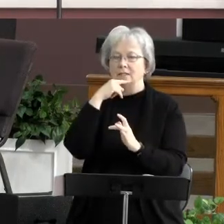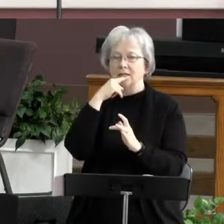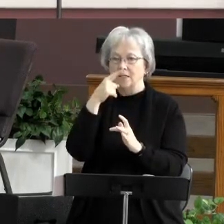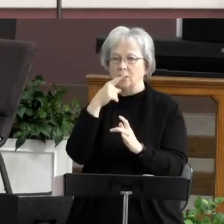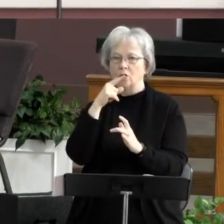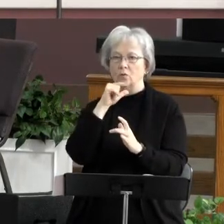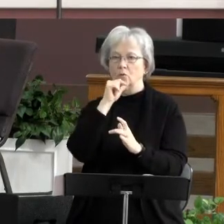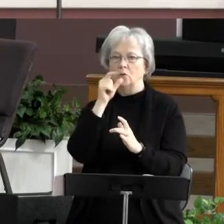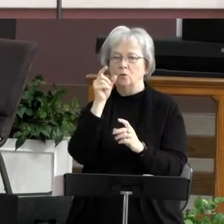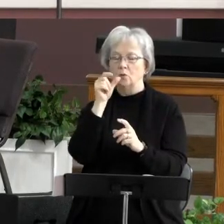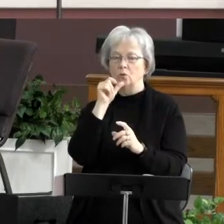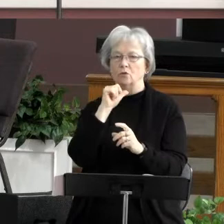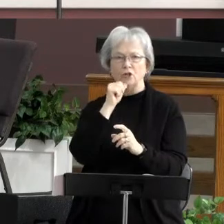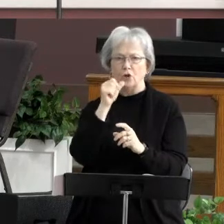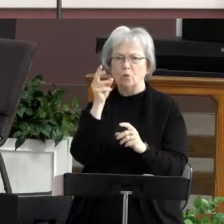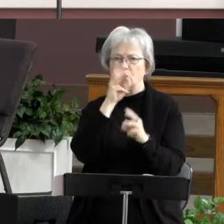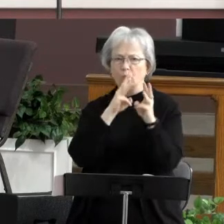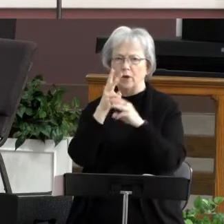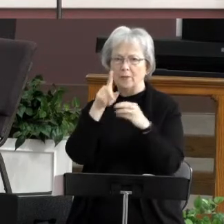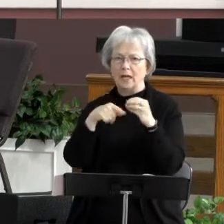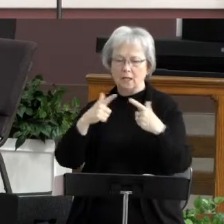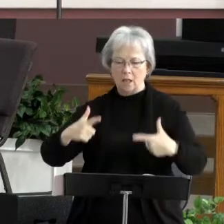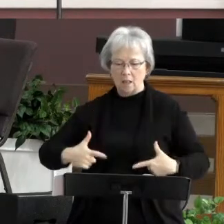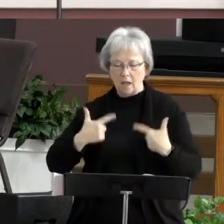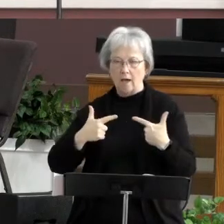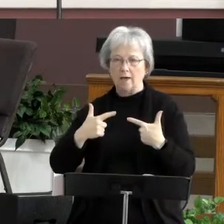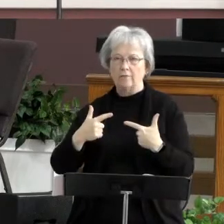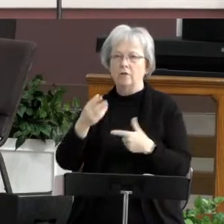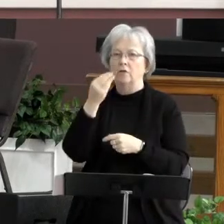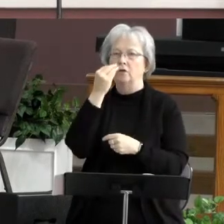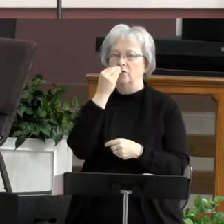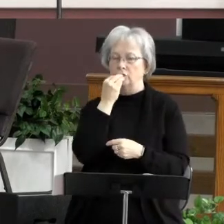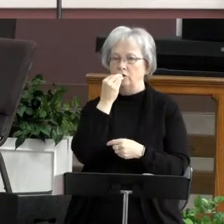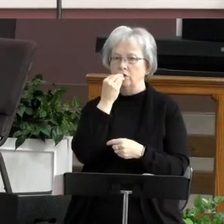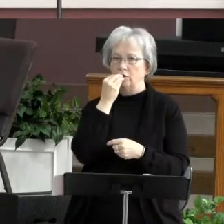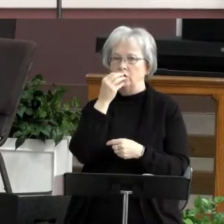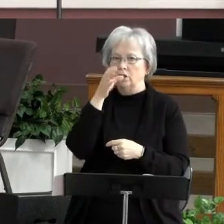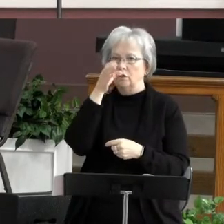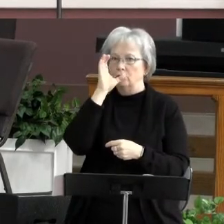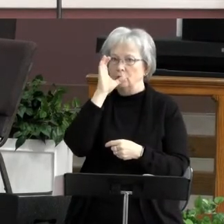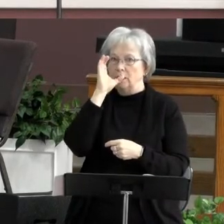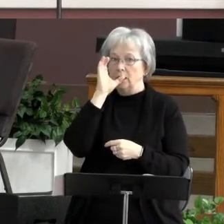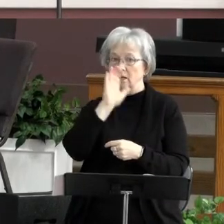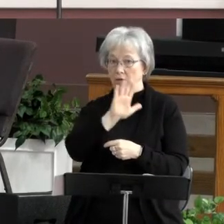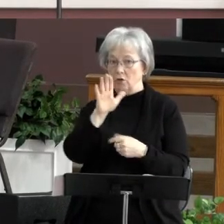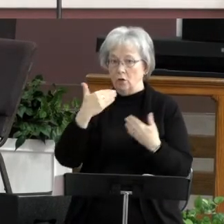Life. Food, drink, and your body.